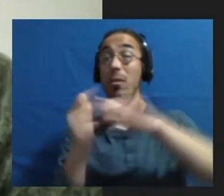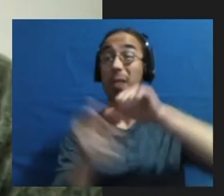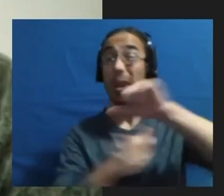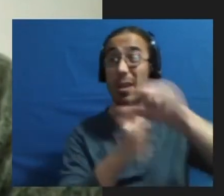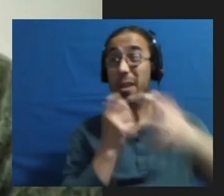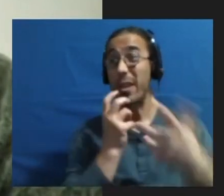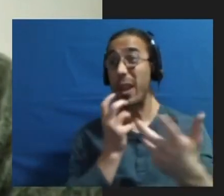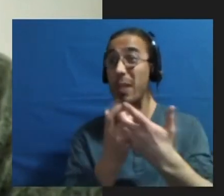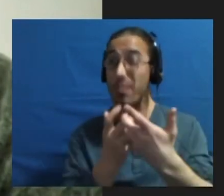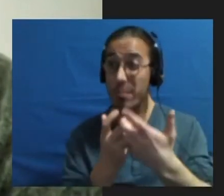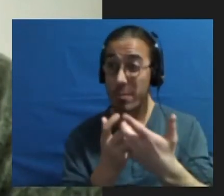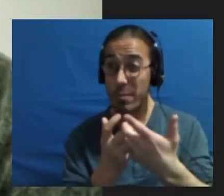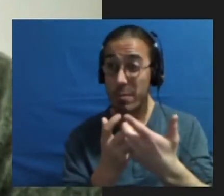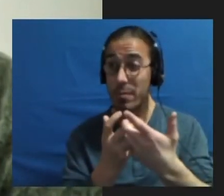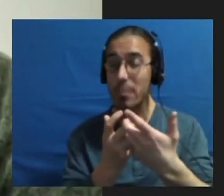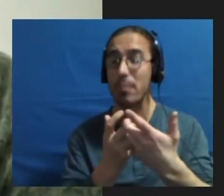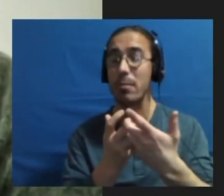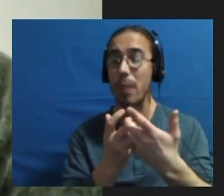But by the time I got home,